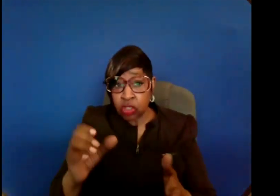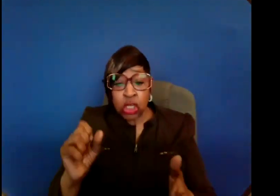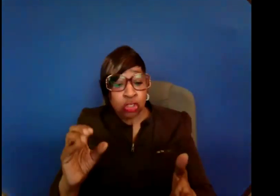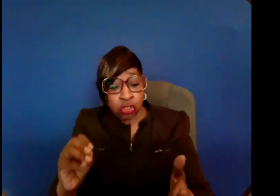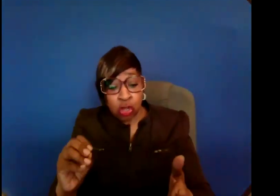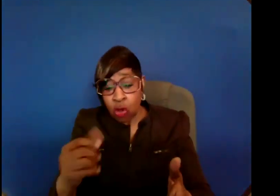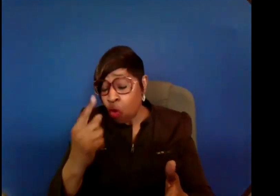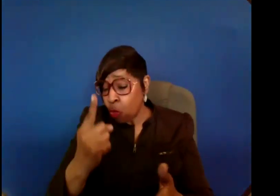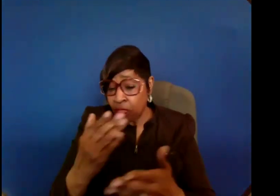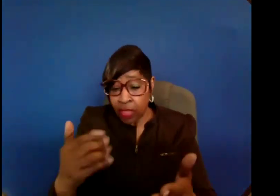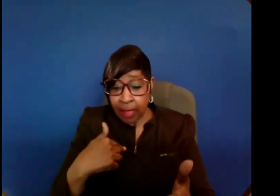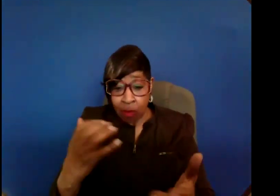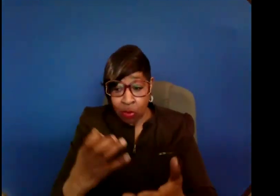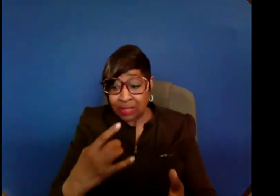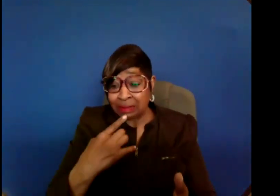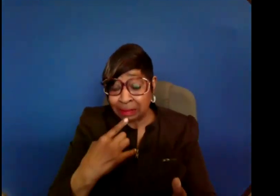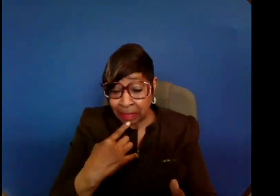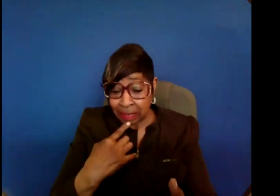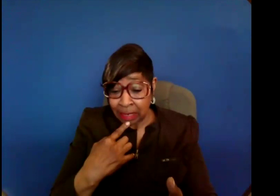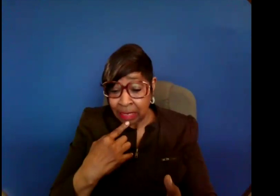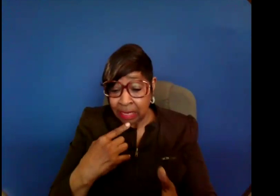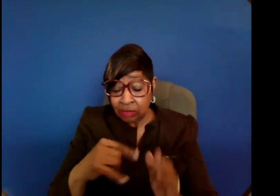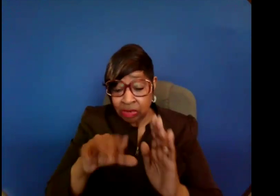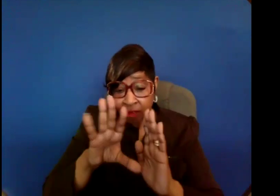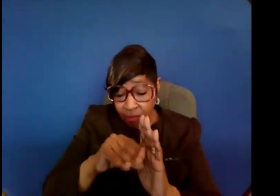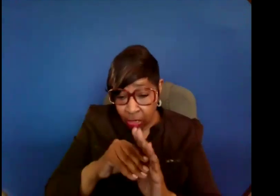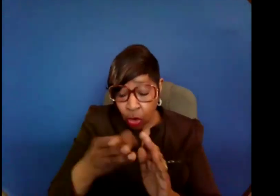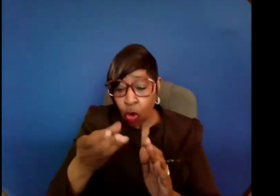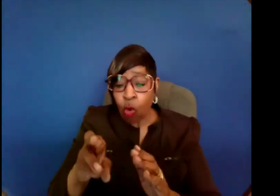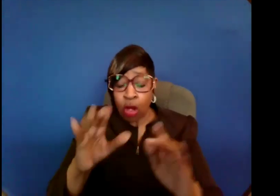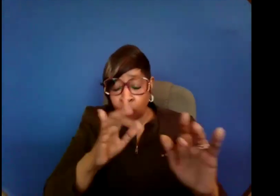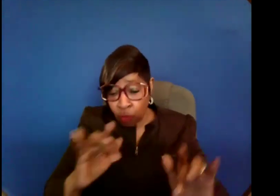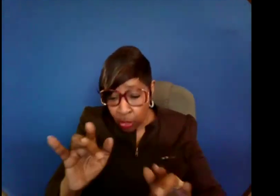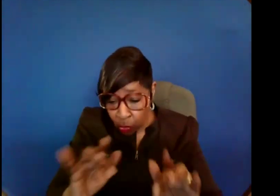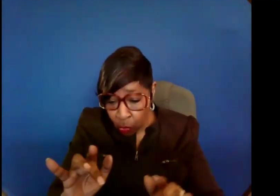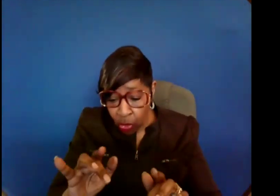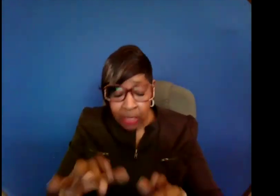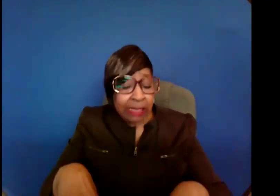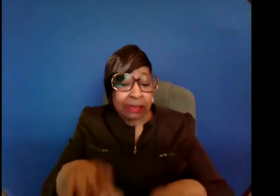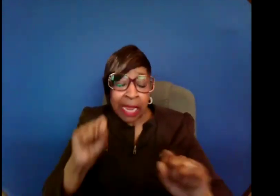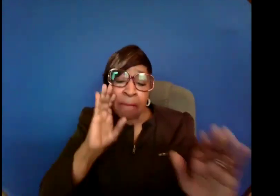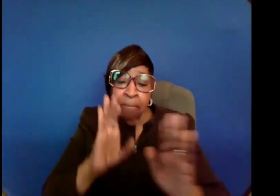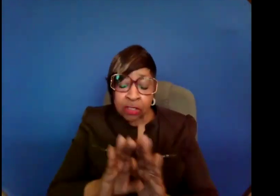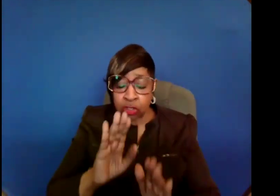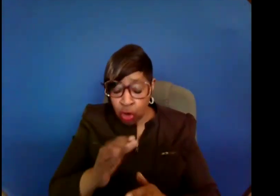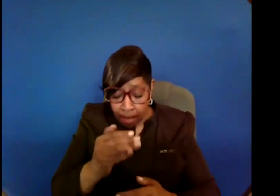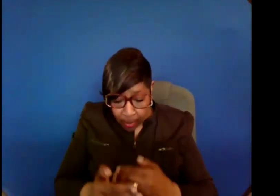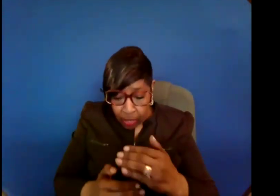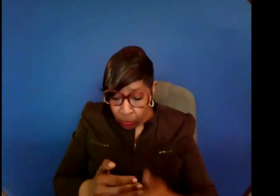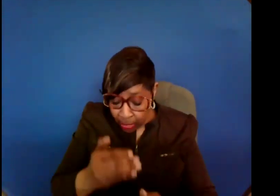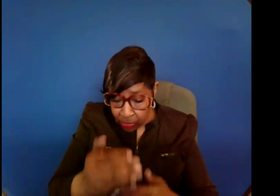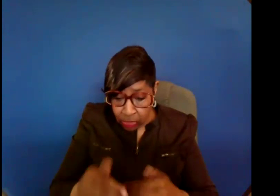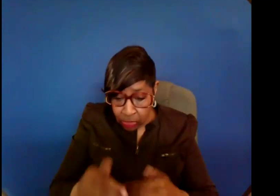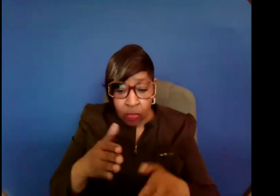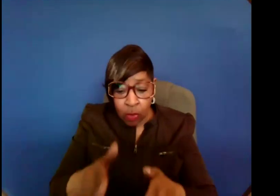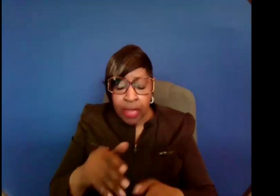one thing I might mention is to video or record or take pictures of your progress along the way. People love to